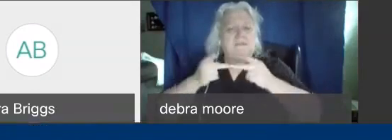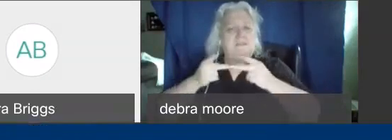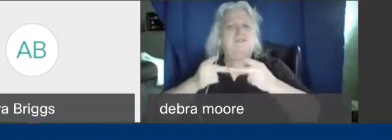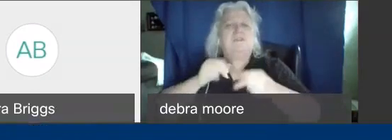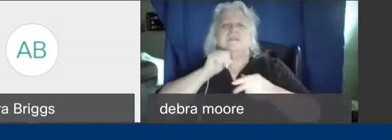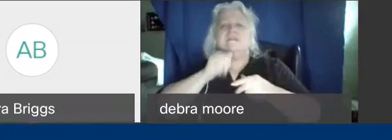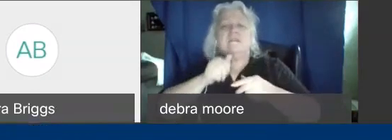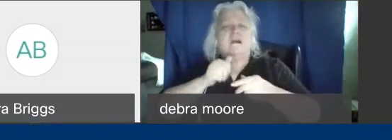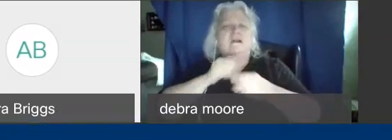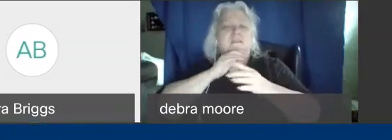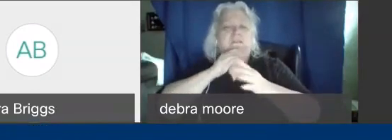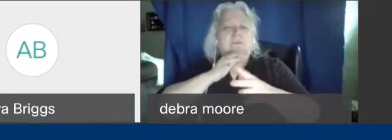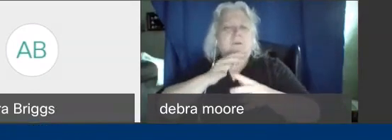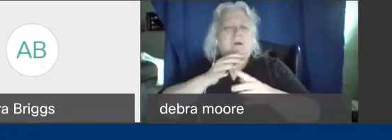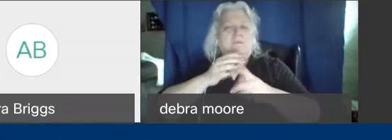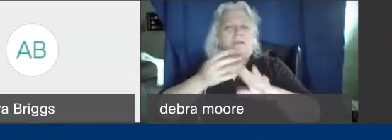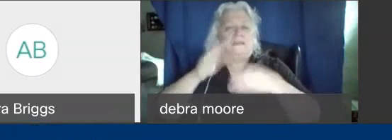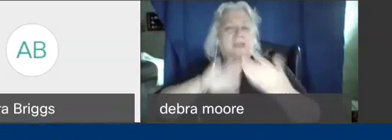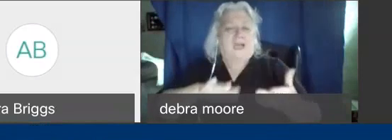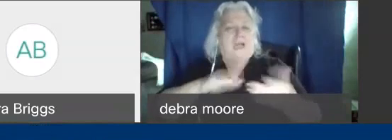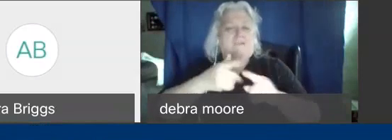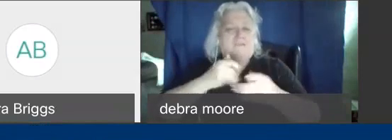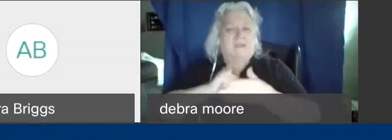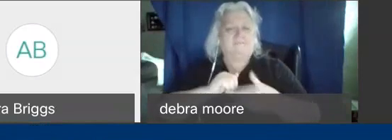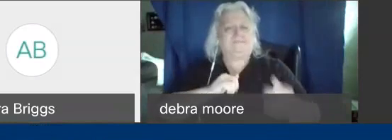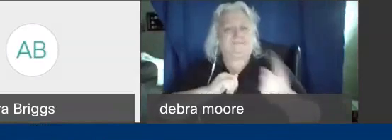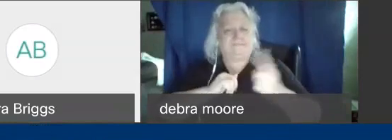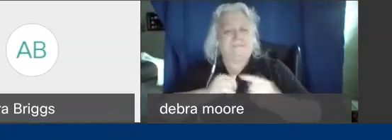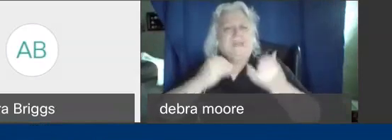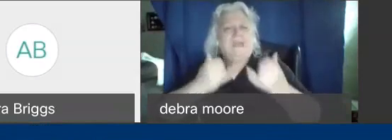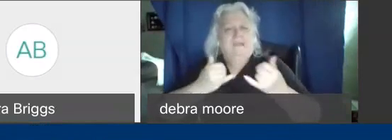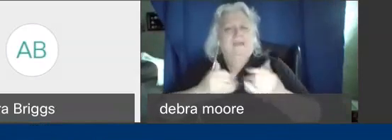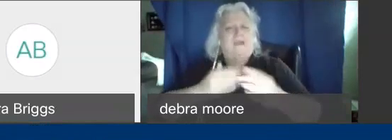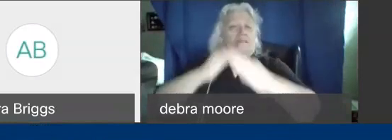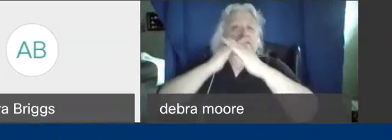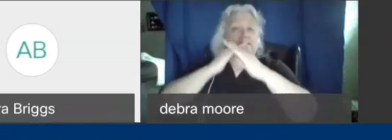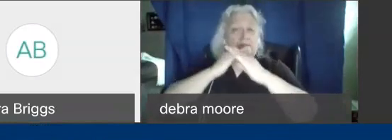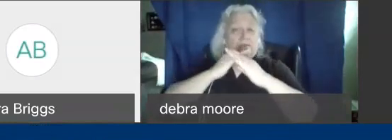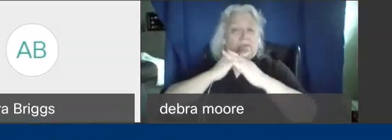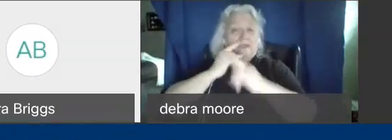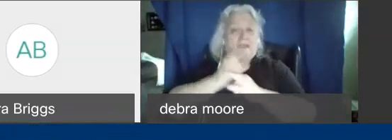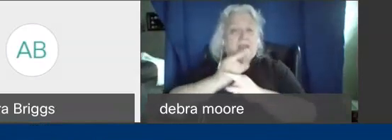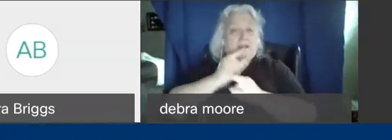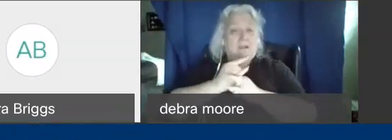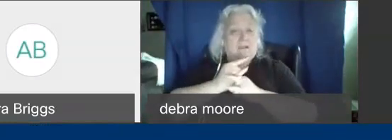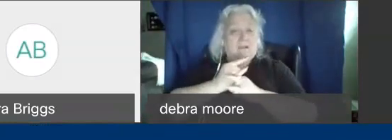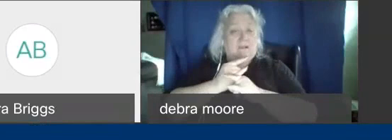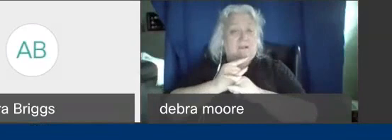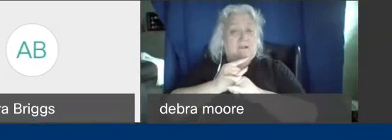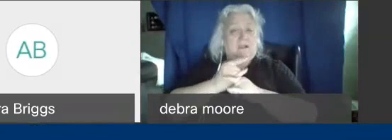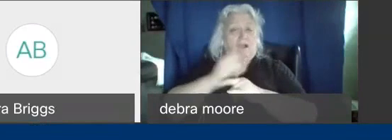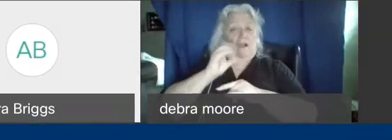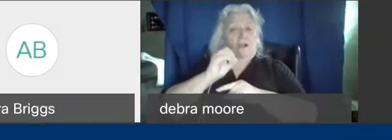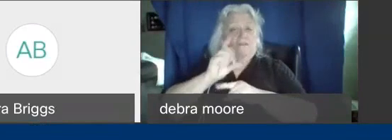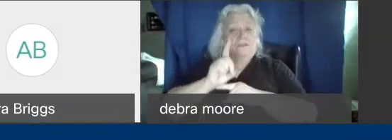And preventing alcohol overdose or poisoning, obviously the biggest way to prevent alcohol overdose and poisoning would be to not